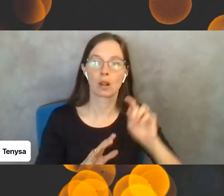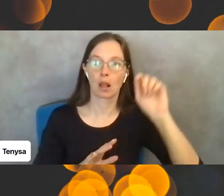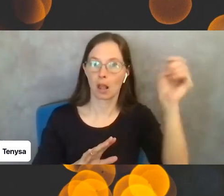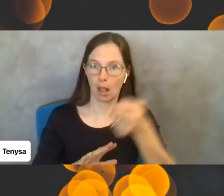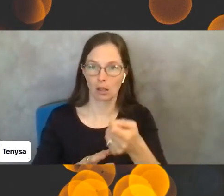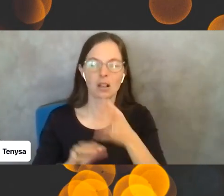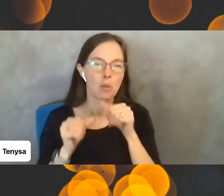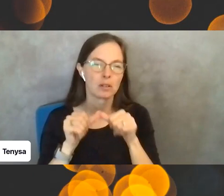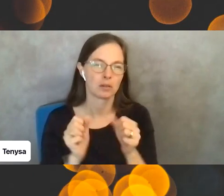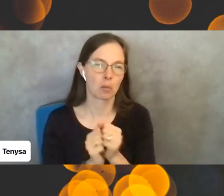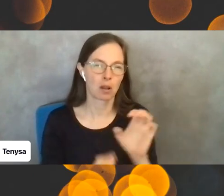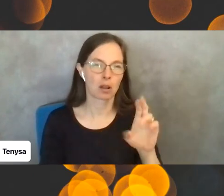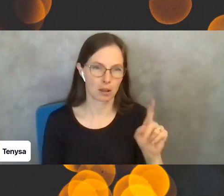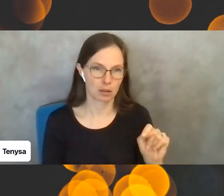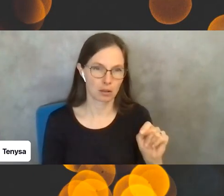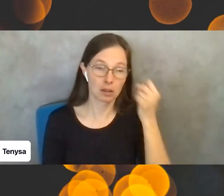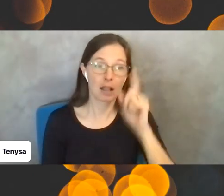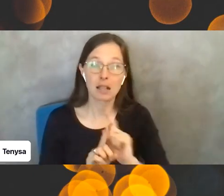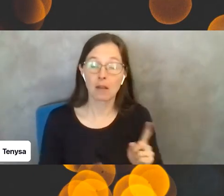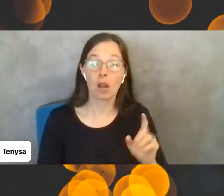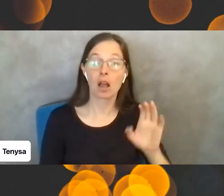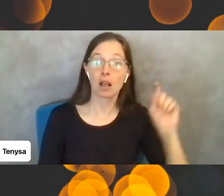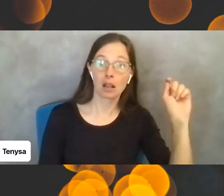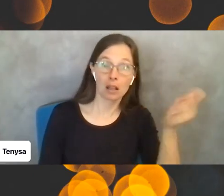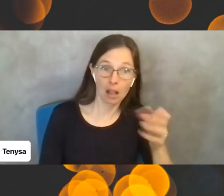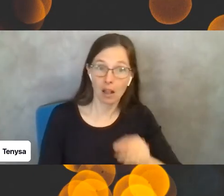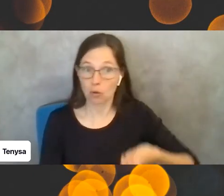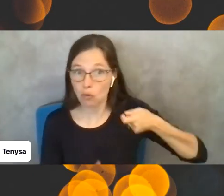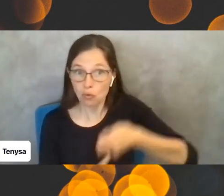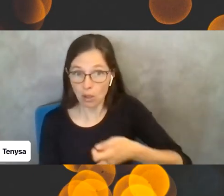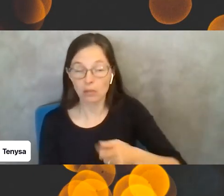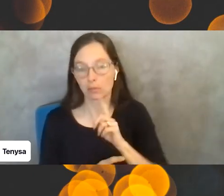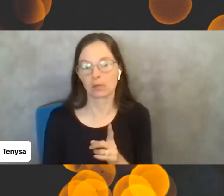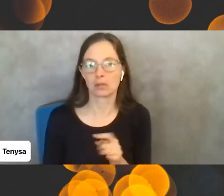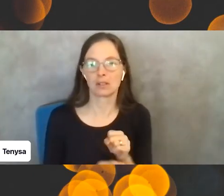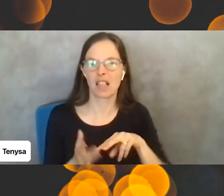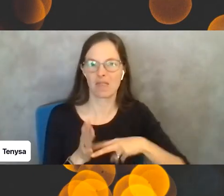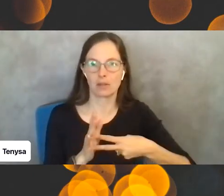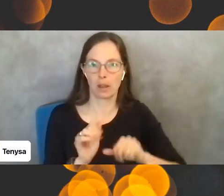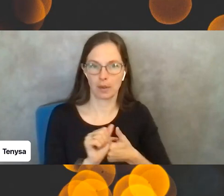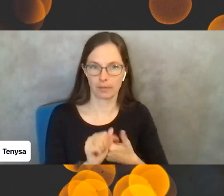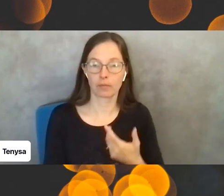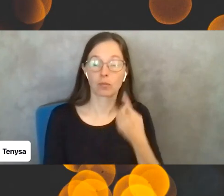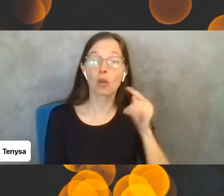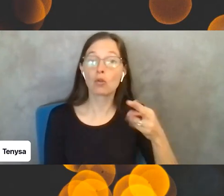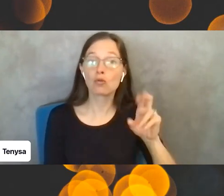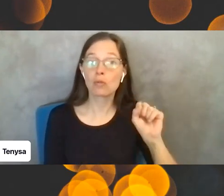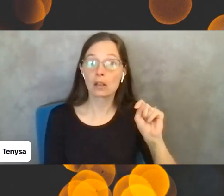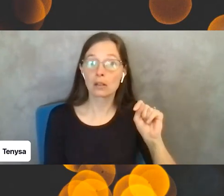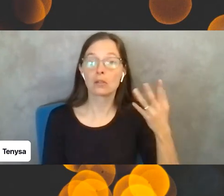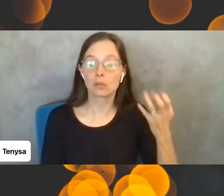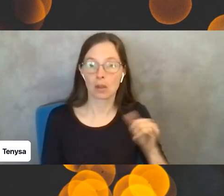with cuts. But the difference between a cut and a thrust, it literally is the intention behind it. For a thrust, you want to get